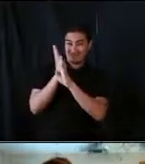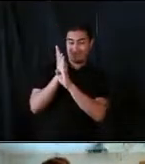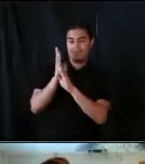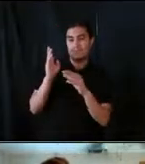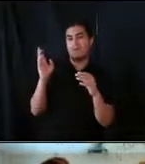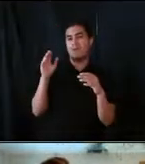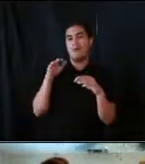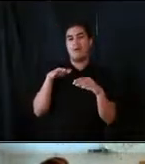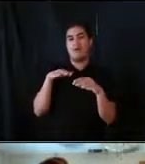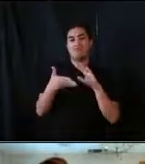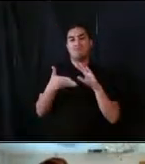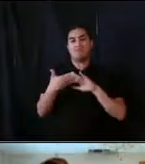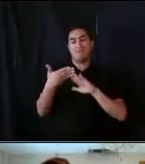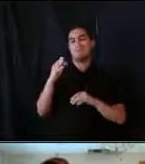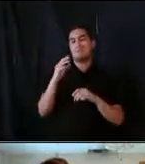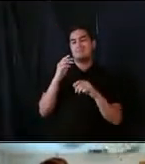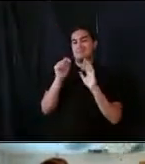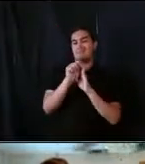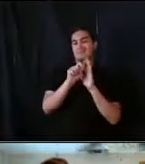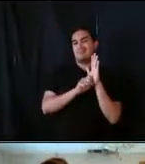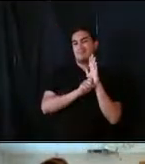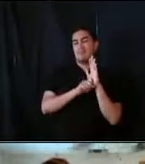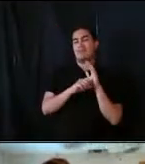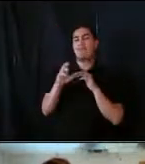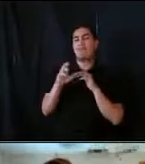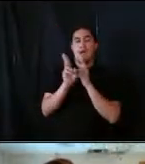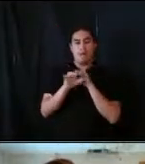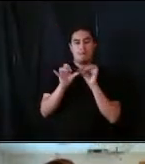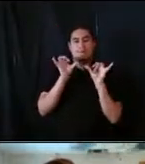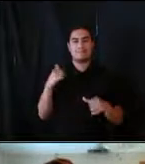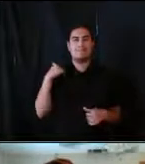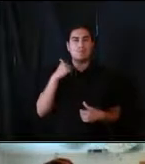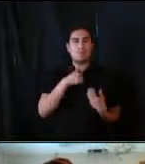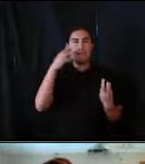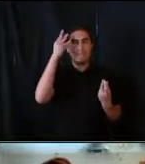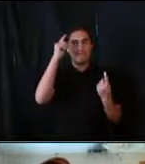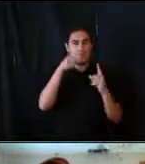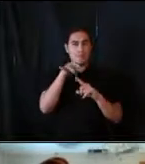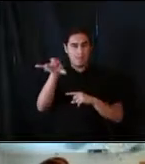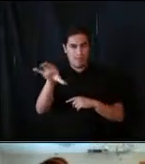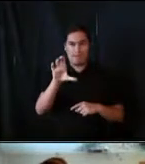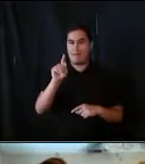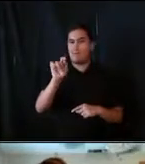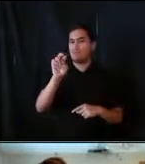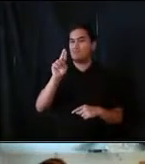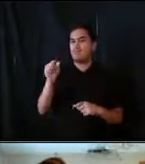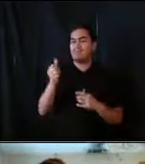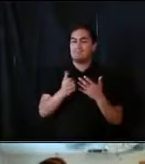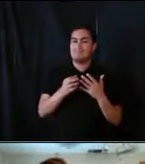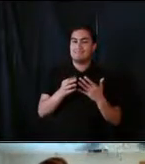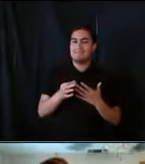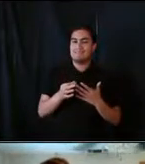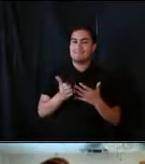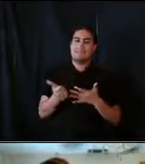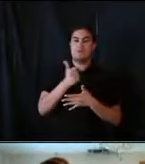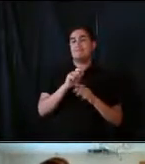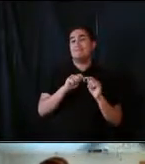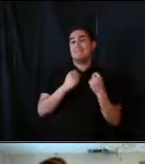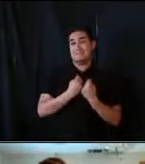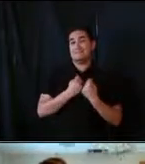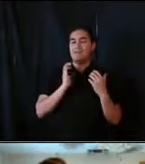highway system so there is a lot that we can do um and we're thinking deeply about that um as a caltrans executive team and with our with our equity